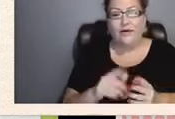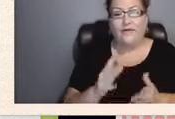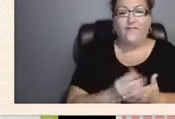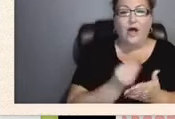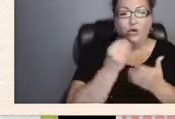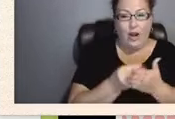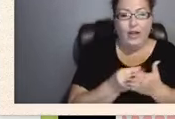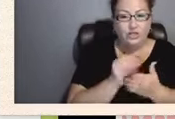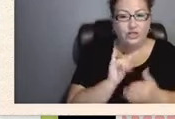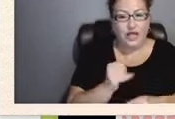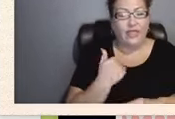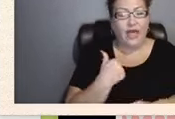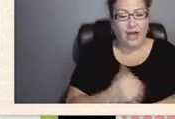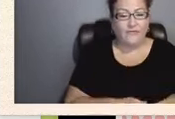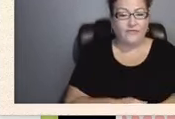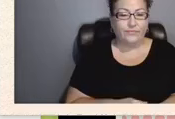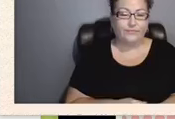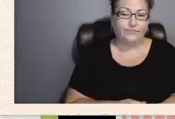have.